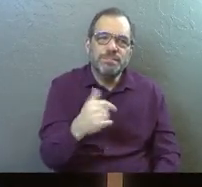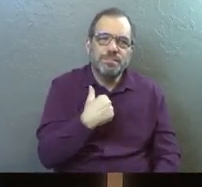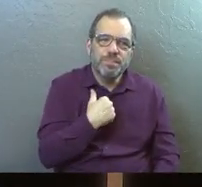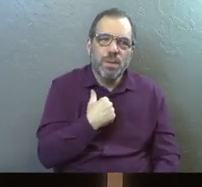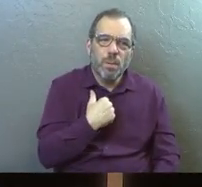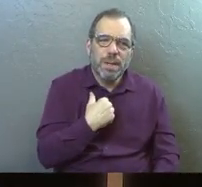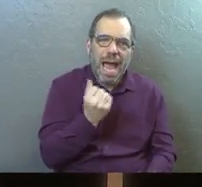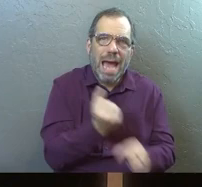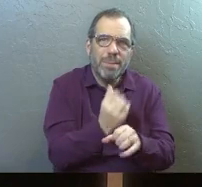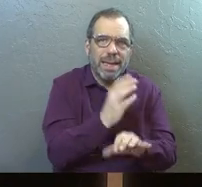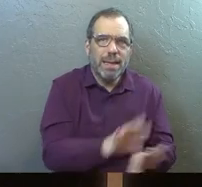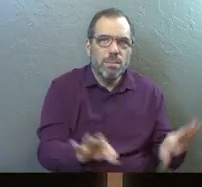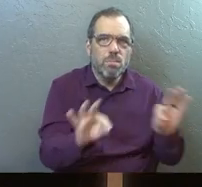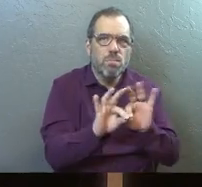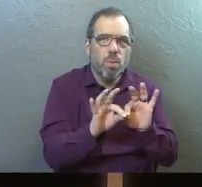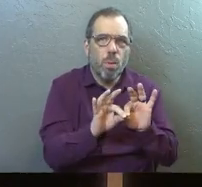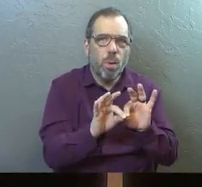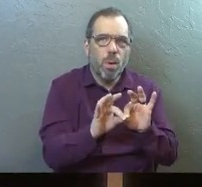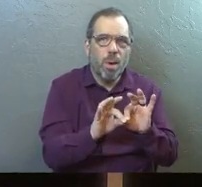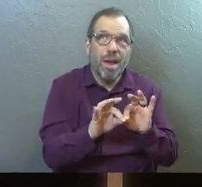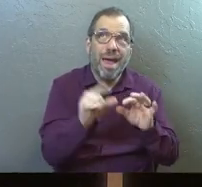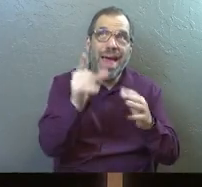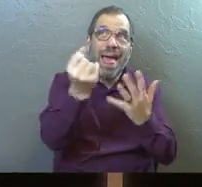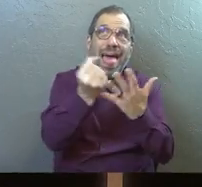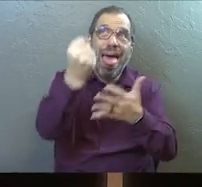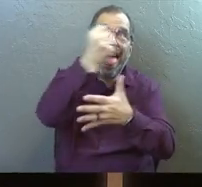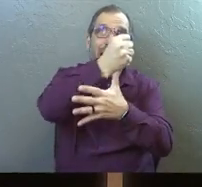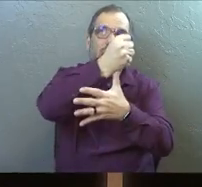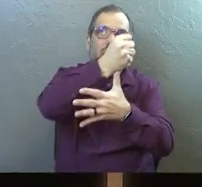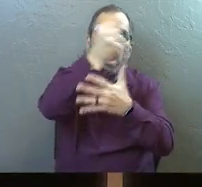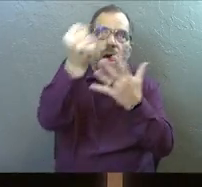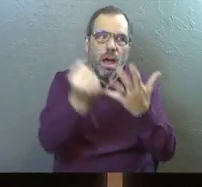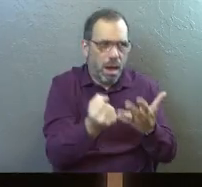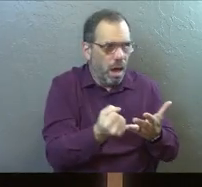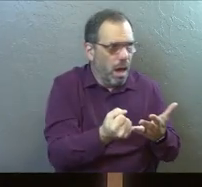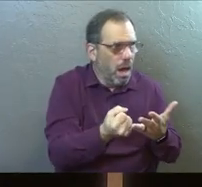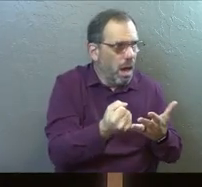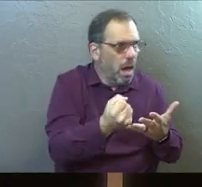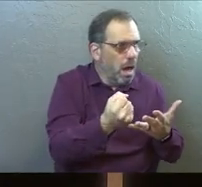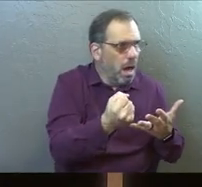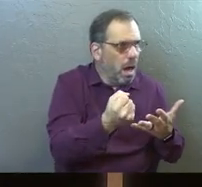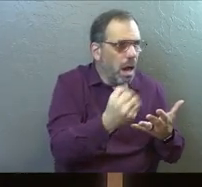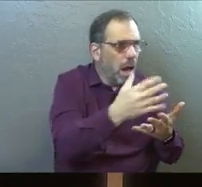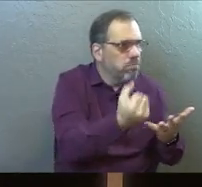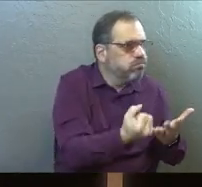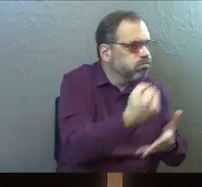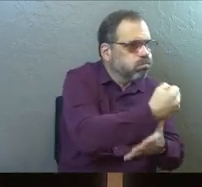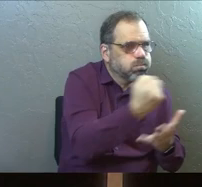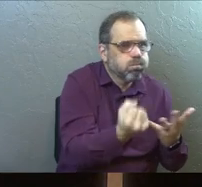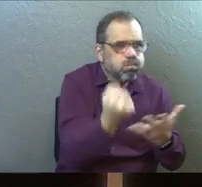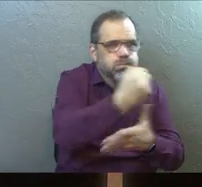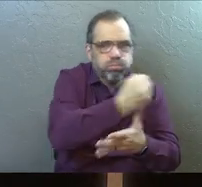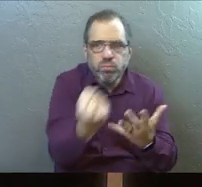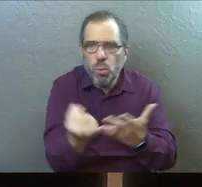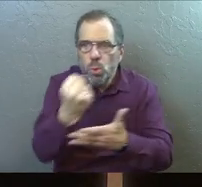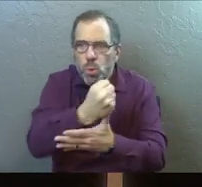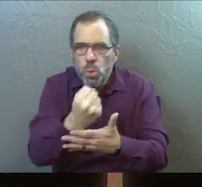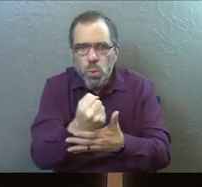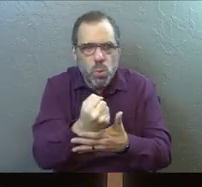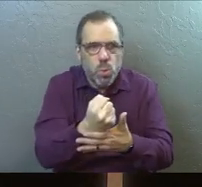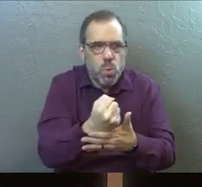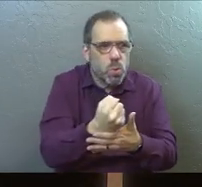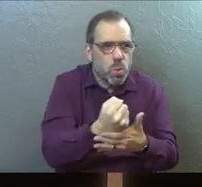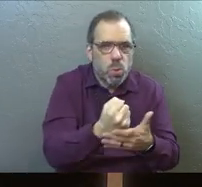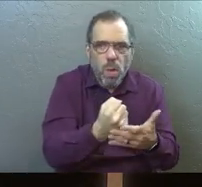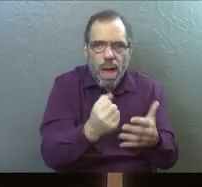I prioritize, even worship. Worship sounds like a really weird word, right? But if I make it